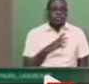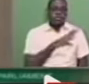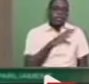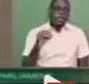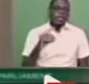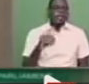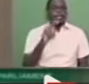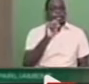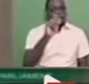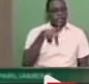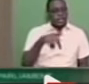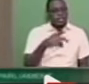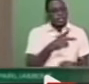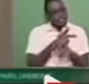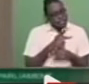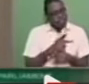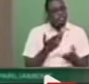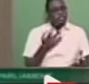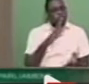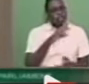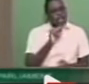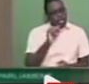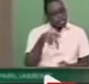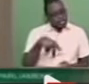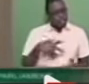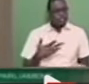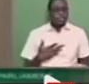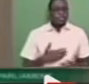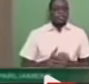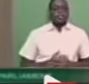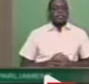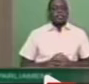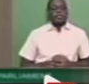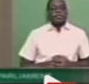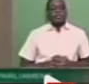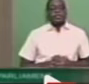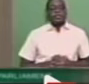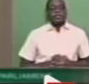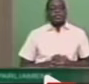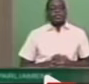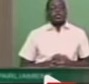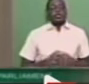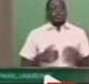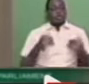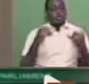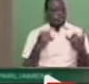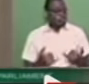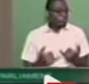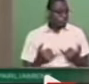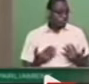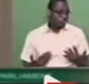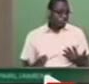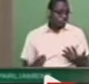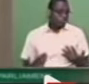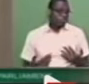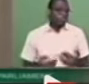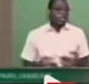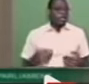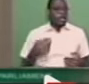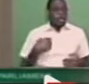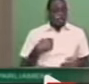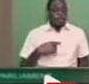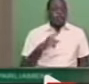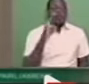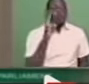There is only, at this time, one supplier of fuel, and that is located at Point-a-Pier, as